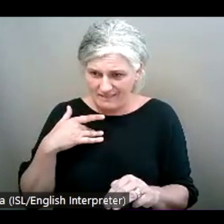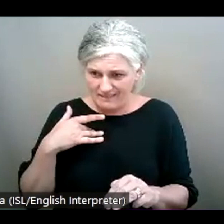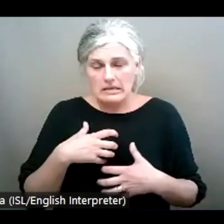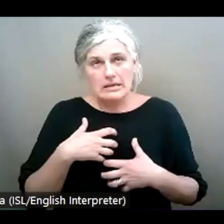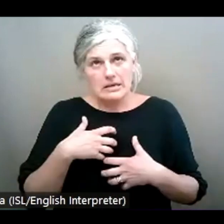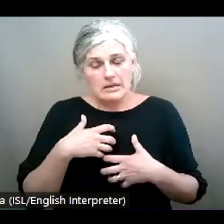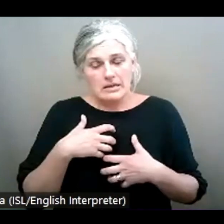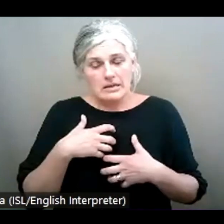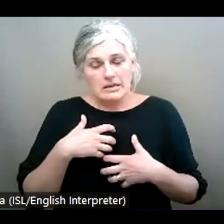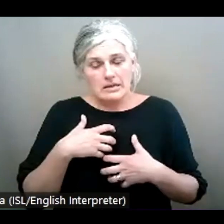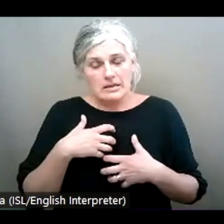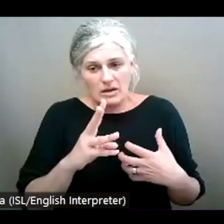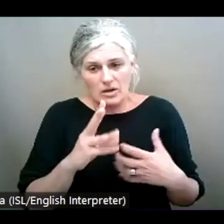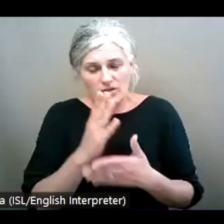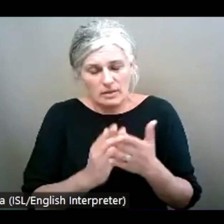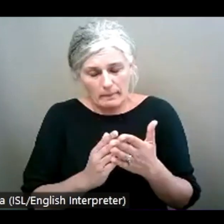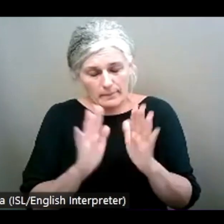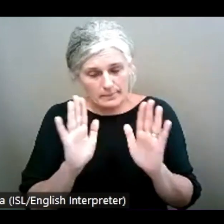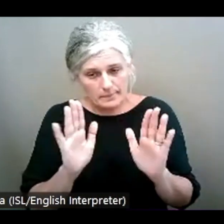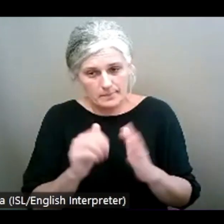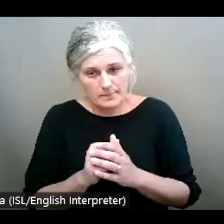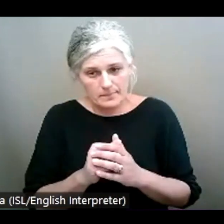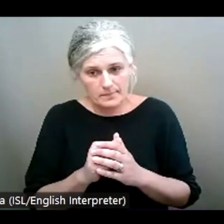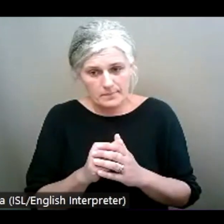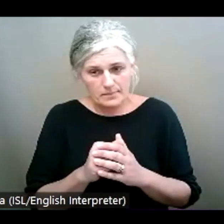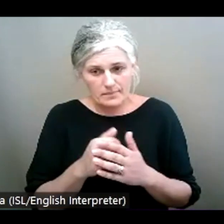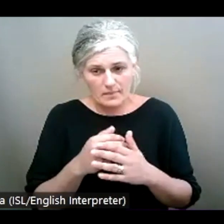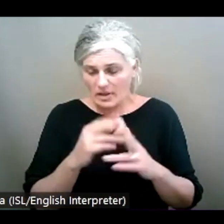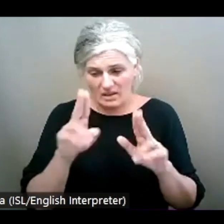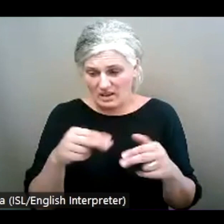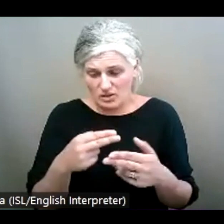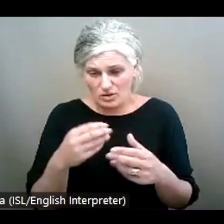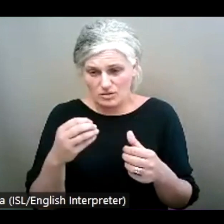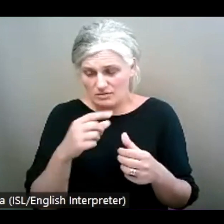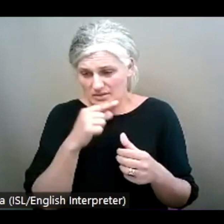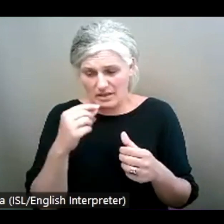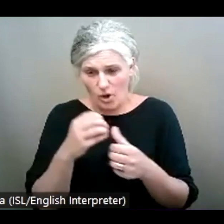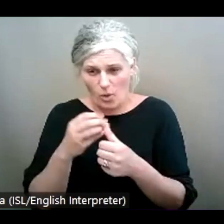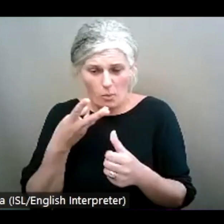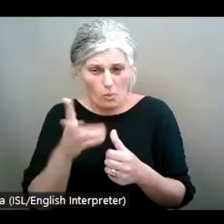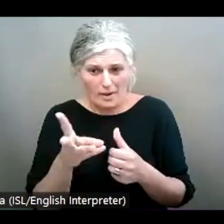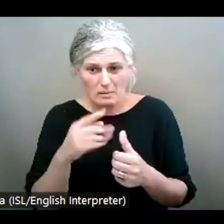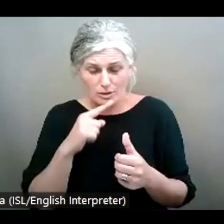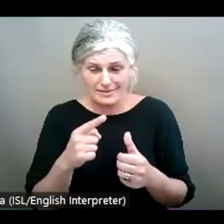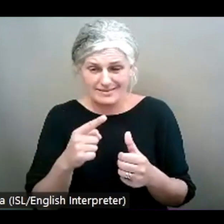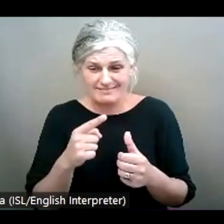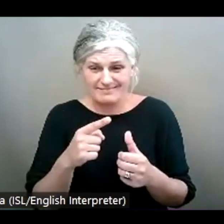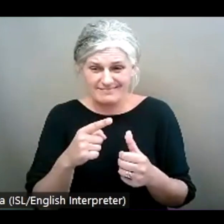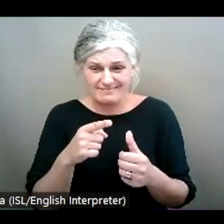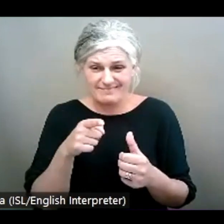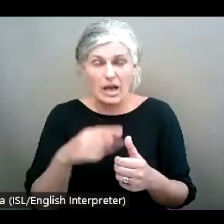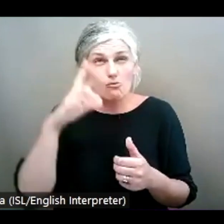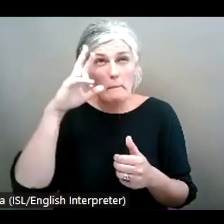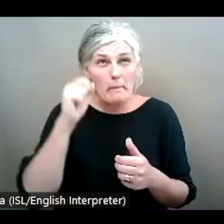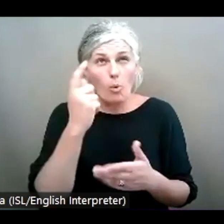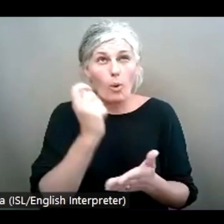is the word where, like, I don't know what else to call them. And like I